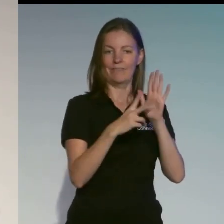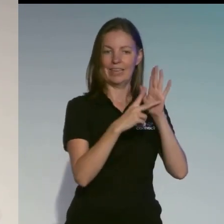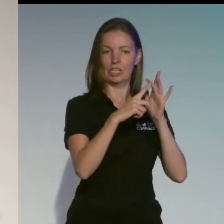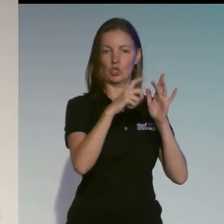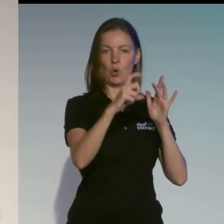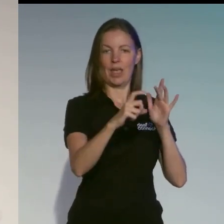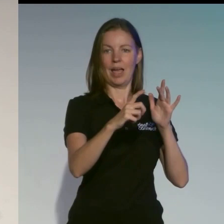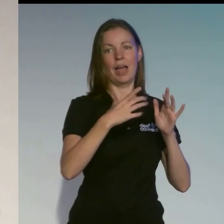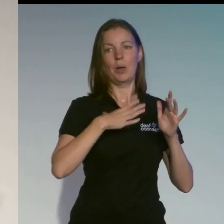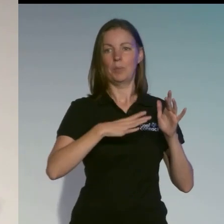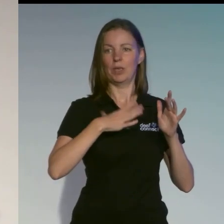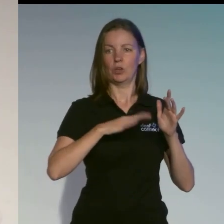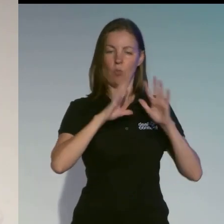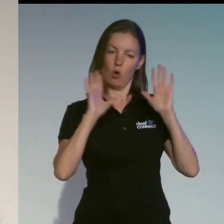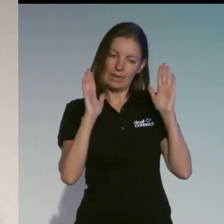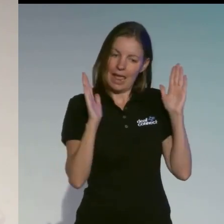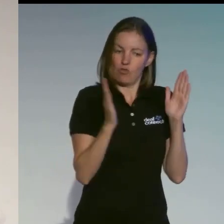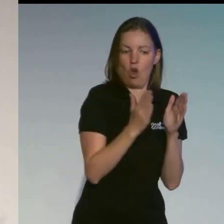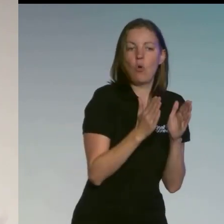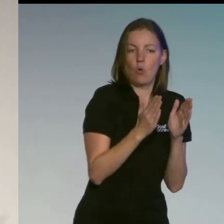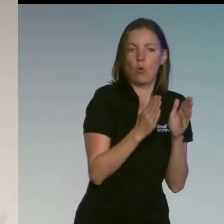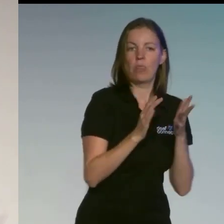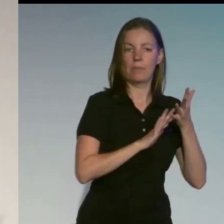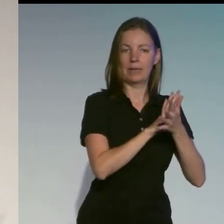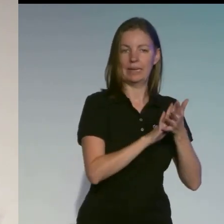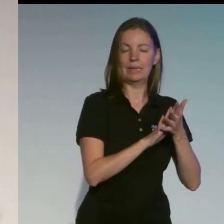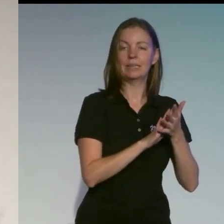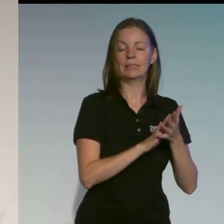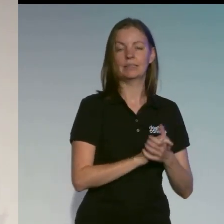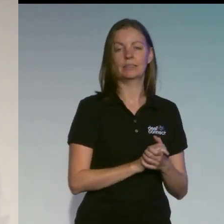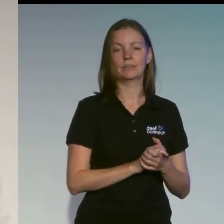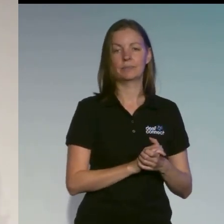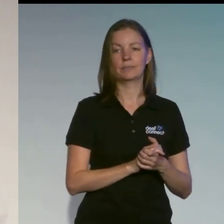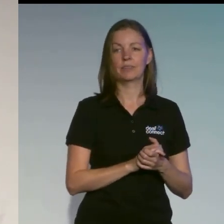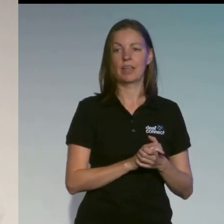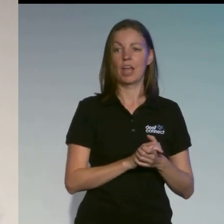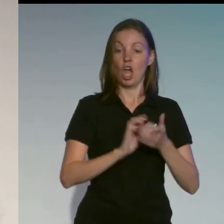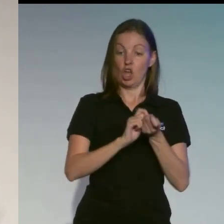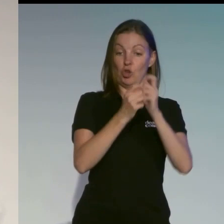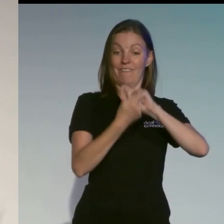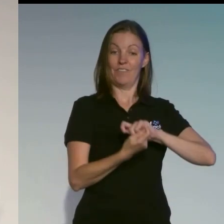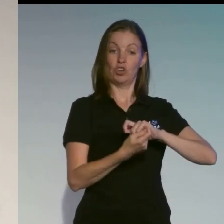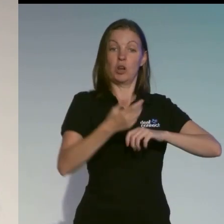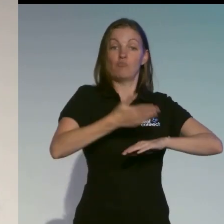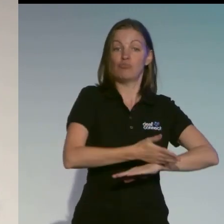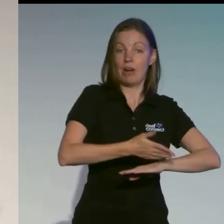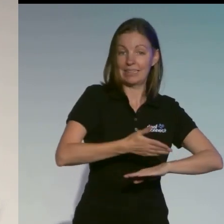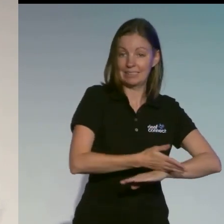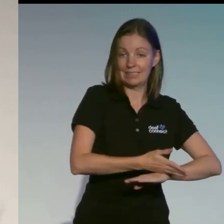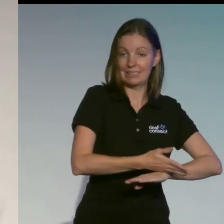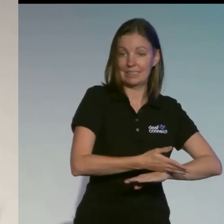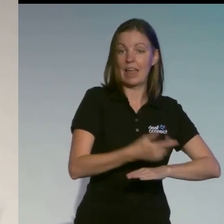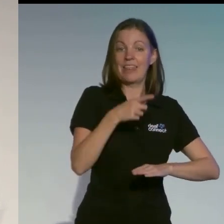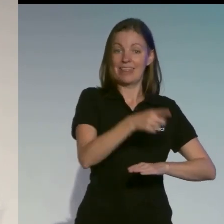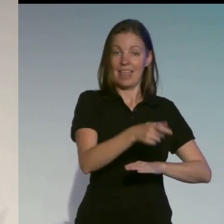the definition of conversion practices and make it smaller. Using the term conversion practices rather than therapy has been really helpful in prompting people